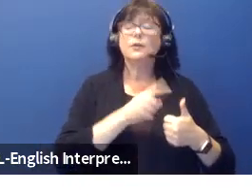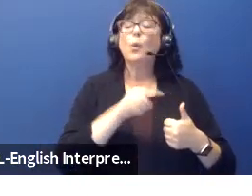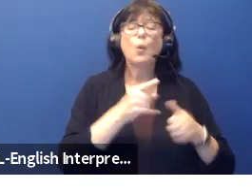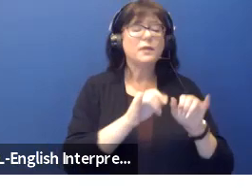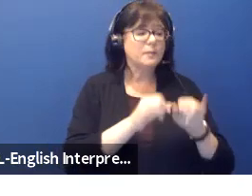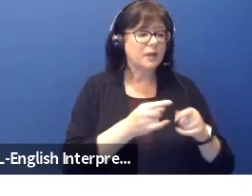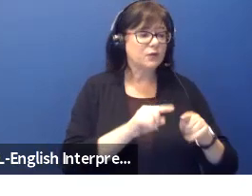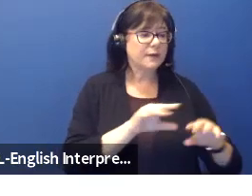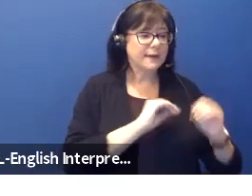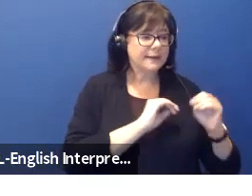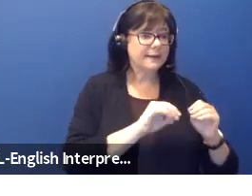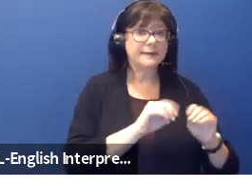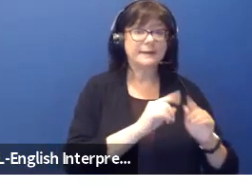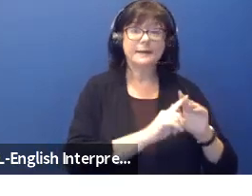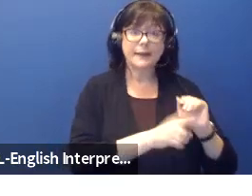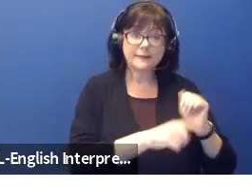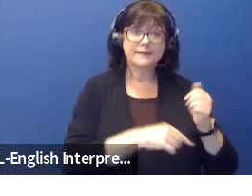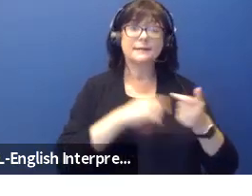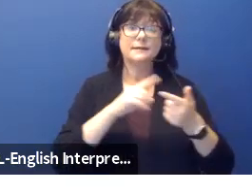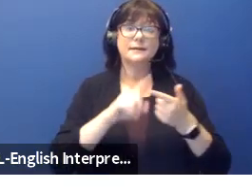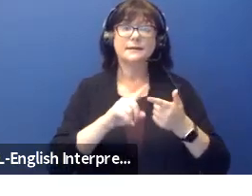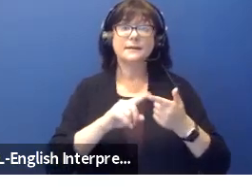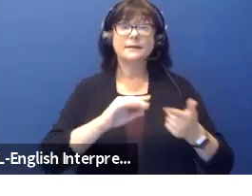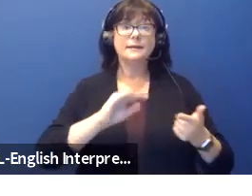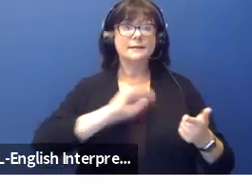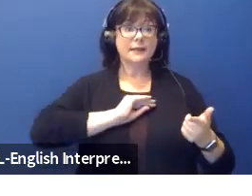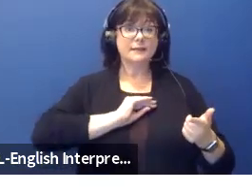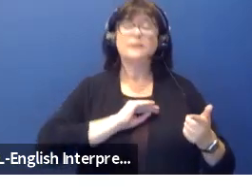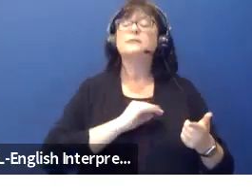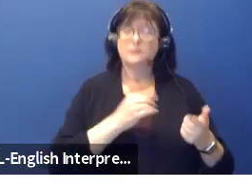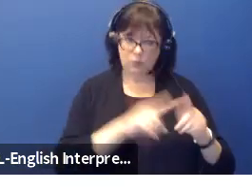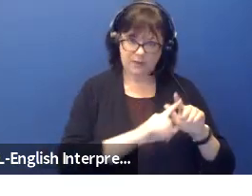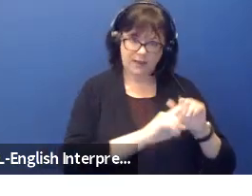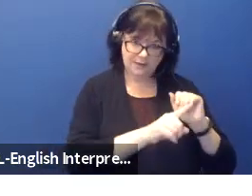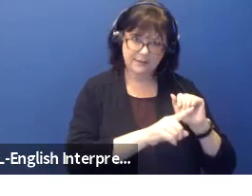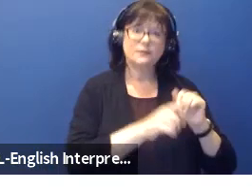service coordination comes into the measures at exit in a closed plan.